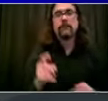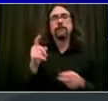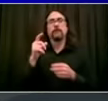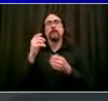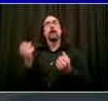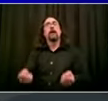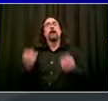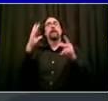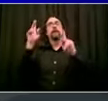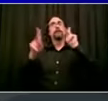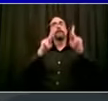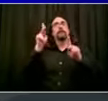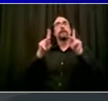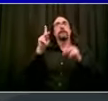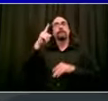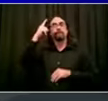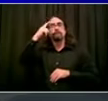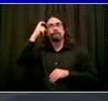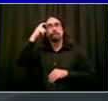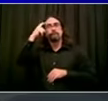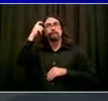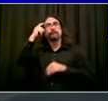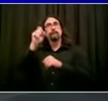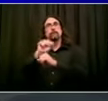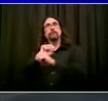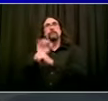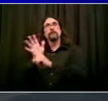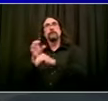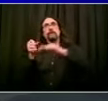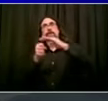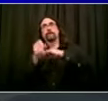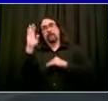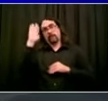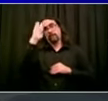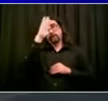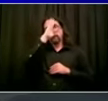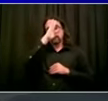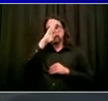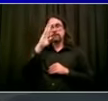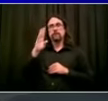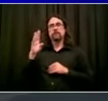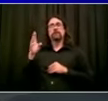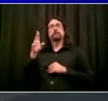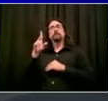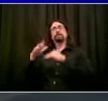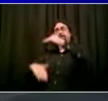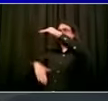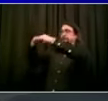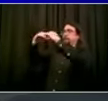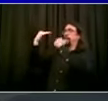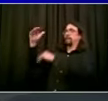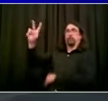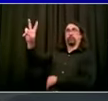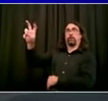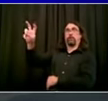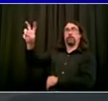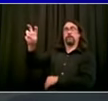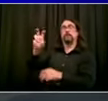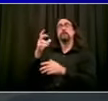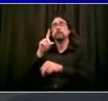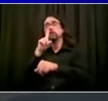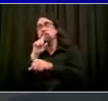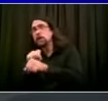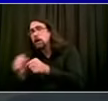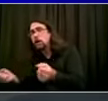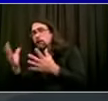report, 67 patients with a 13.4% confirmed positivity rate for COVID-19.